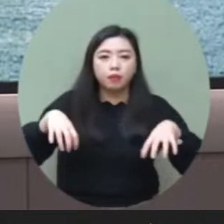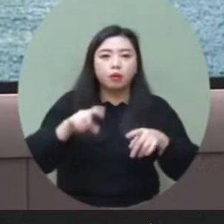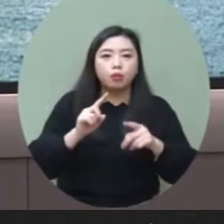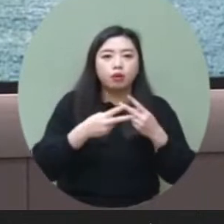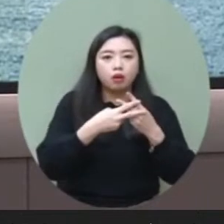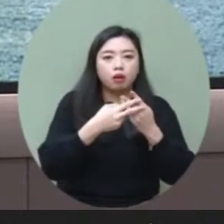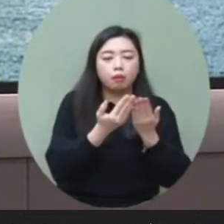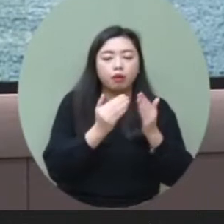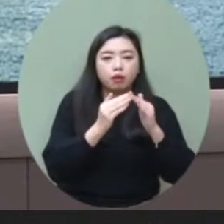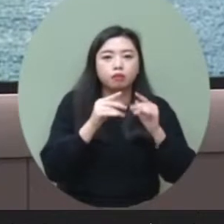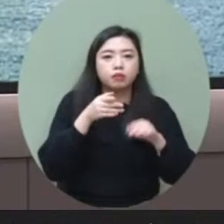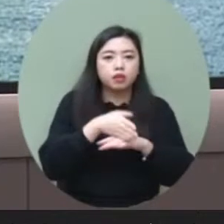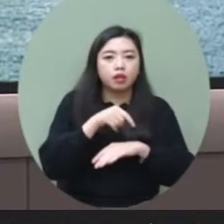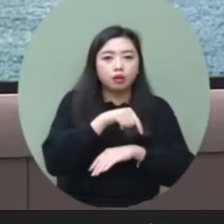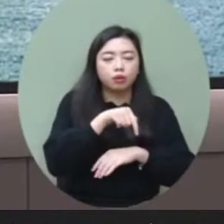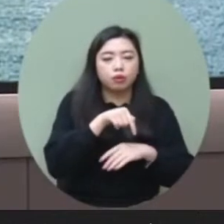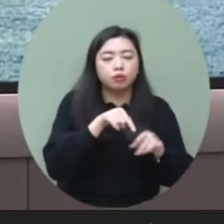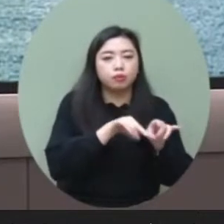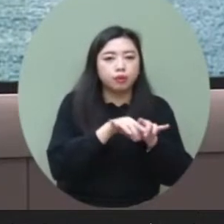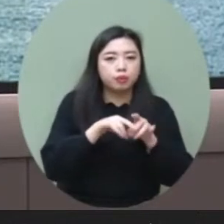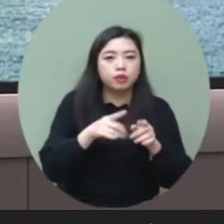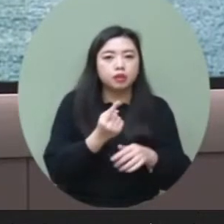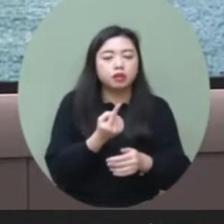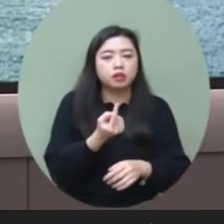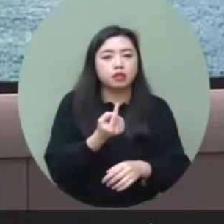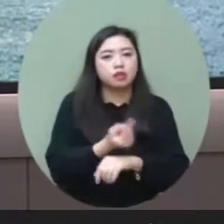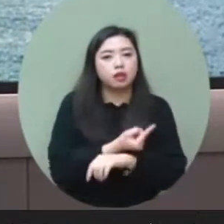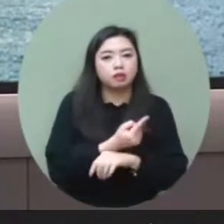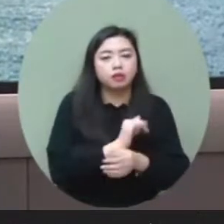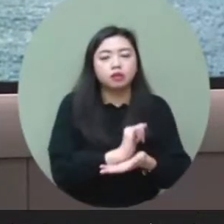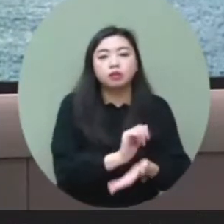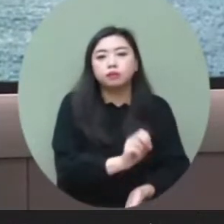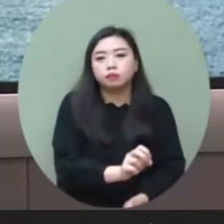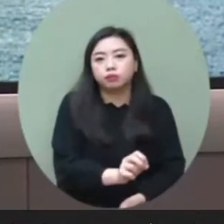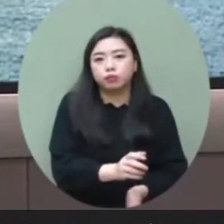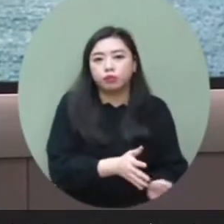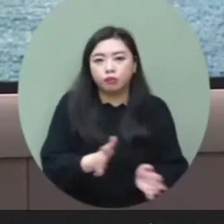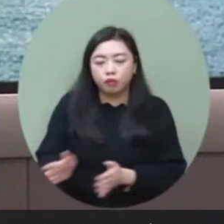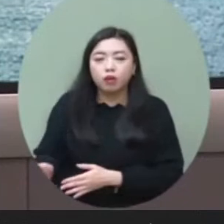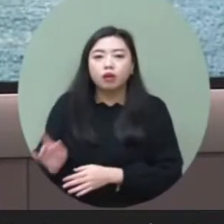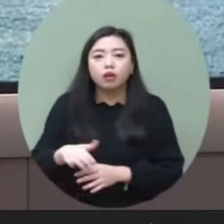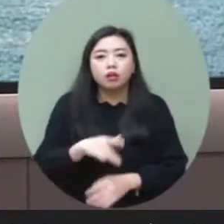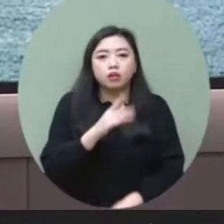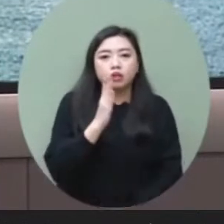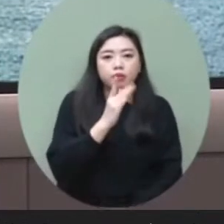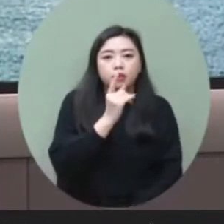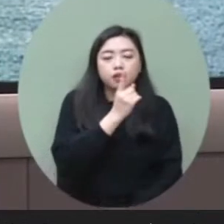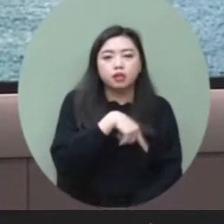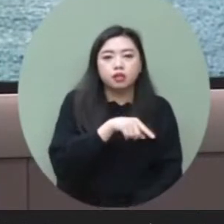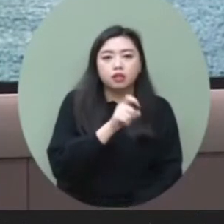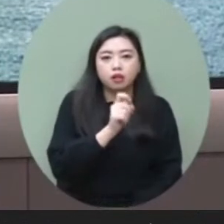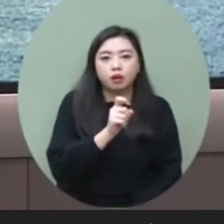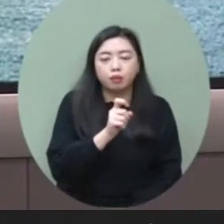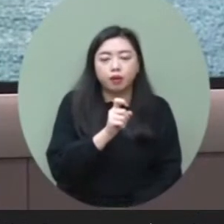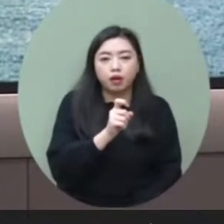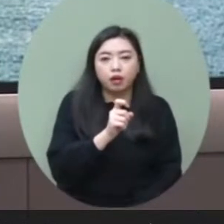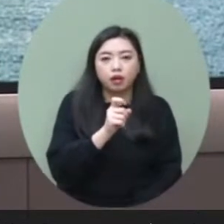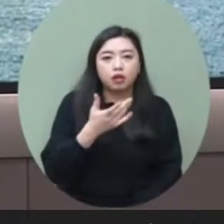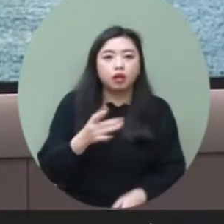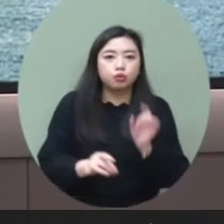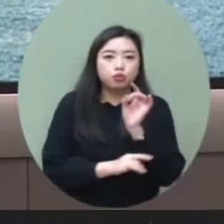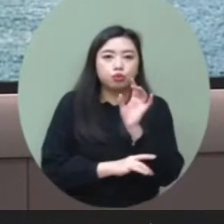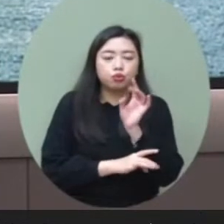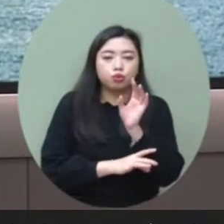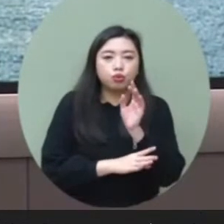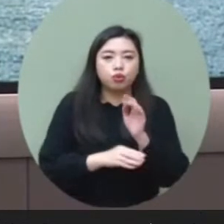Control Center, the Asia World Expo Community Isolation or Community Treatment Facility. Another